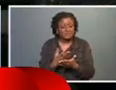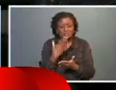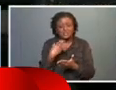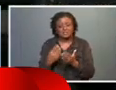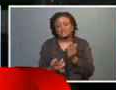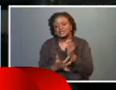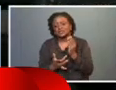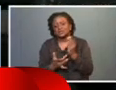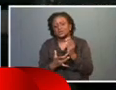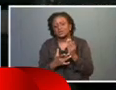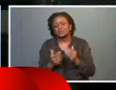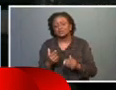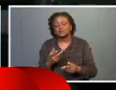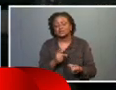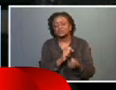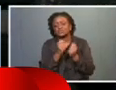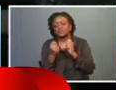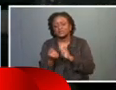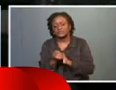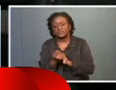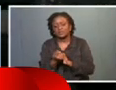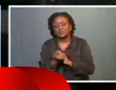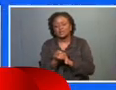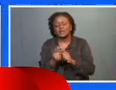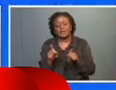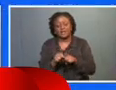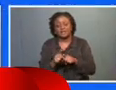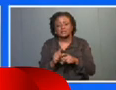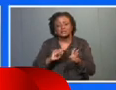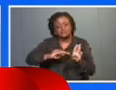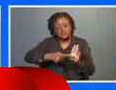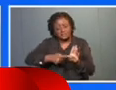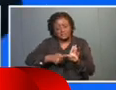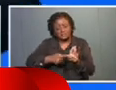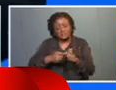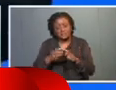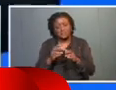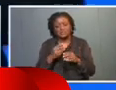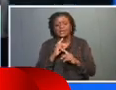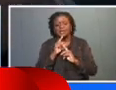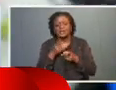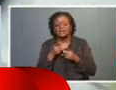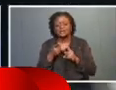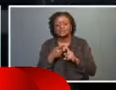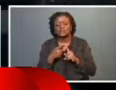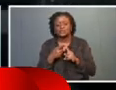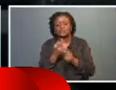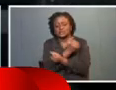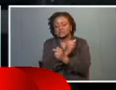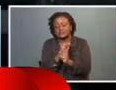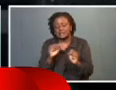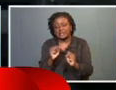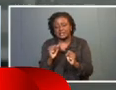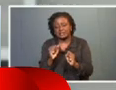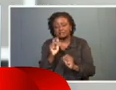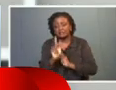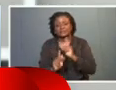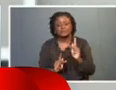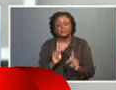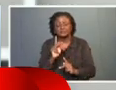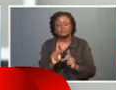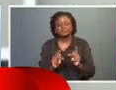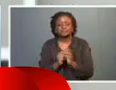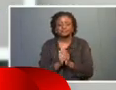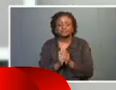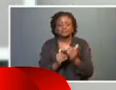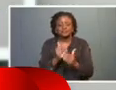transfer as the beginning of the solution to saving humanity. Keishla Adderley, ZNS Network News.